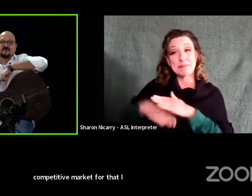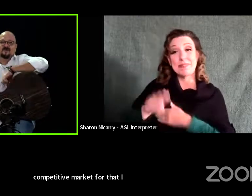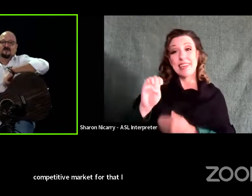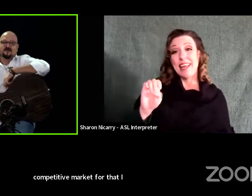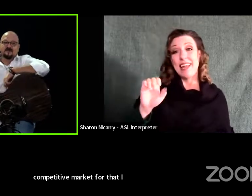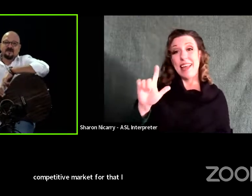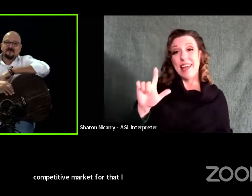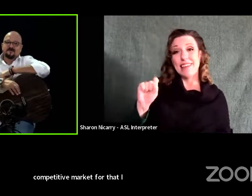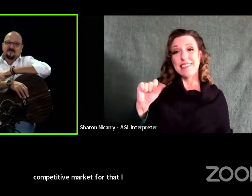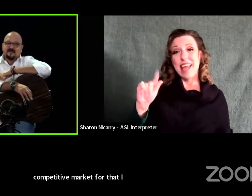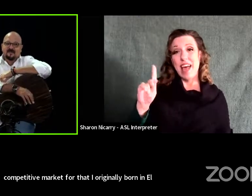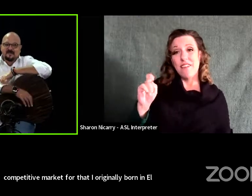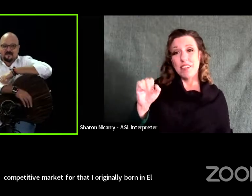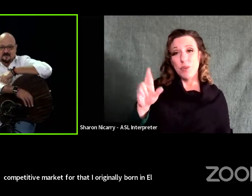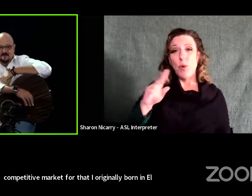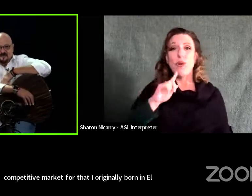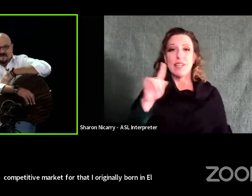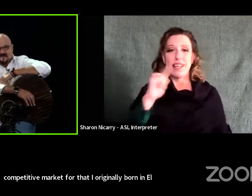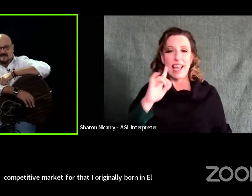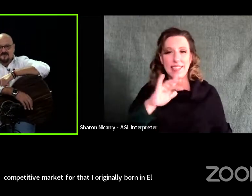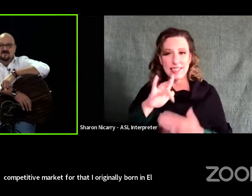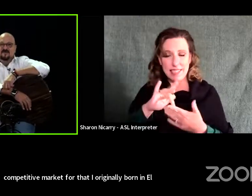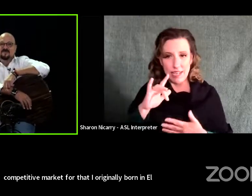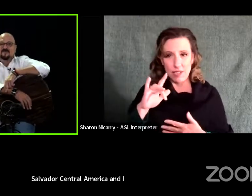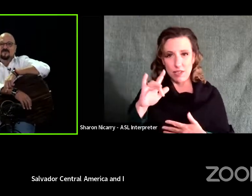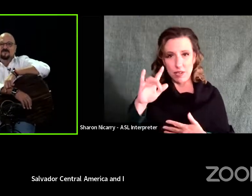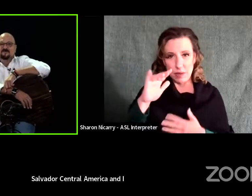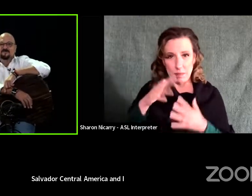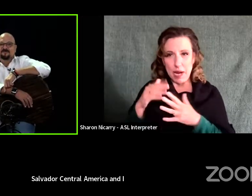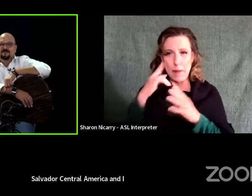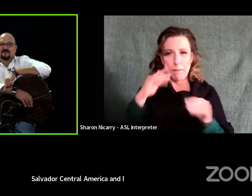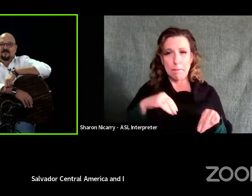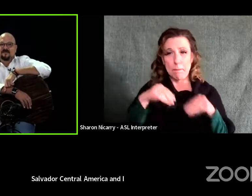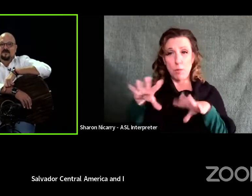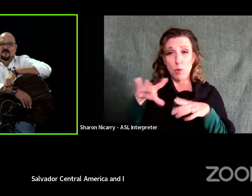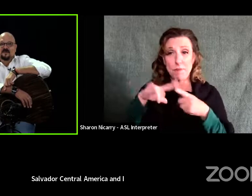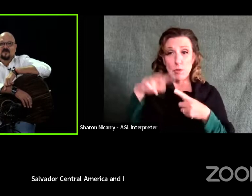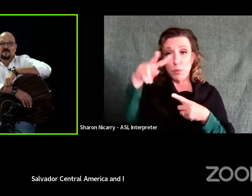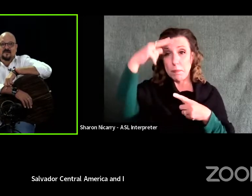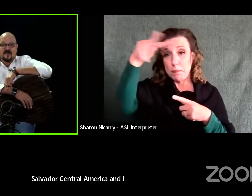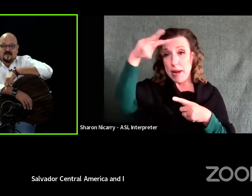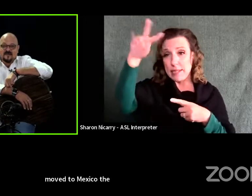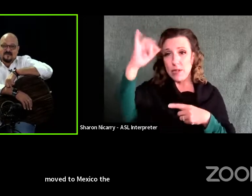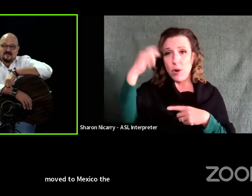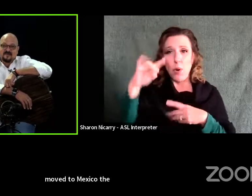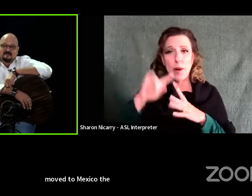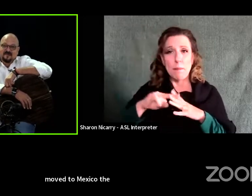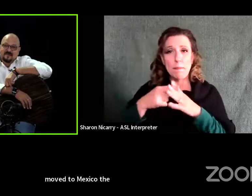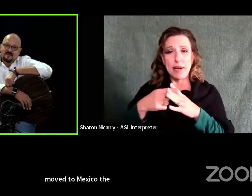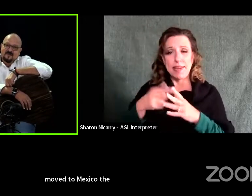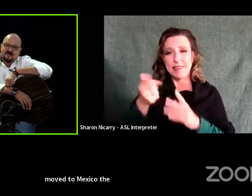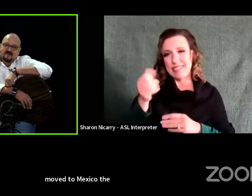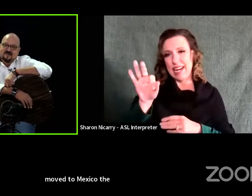Salvador, Central America, and I moved to Mexico in the beginning of the 90s.